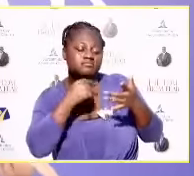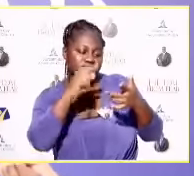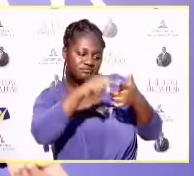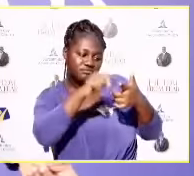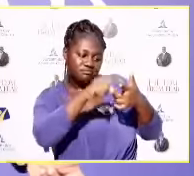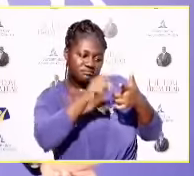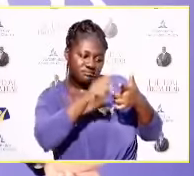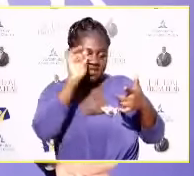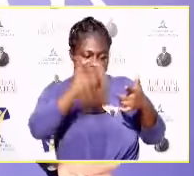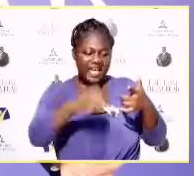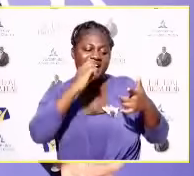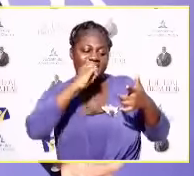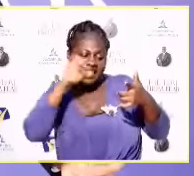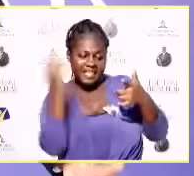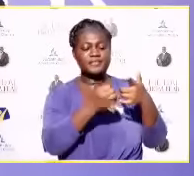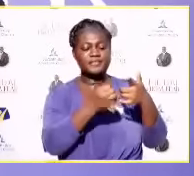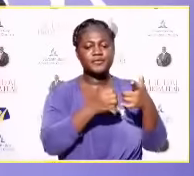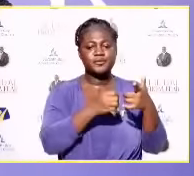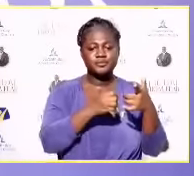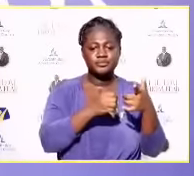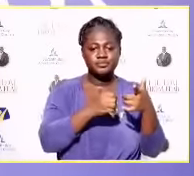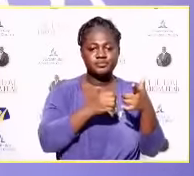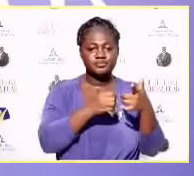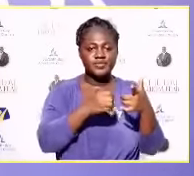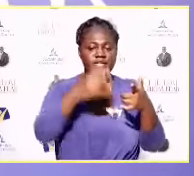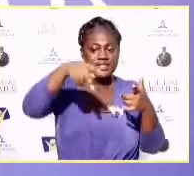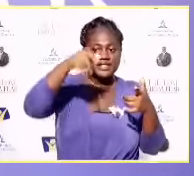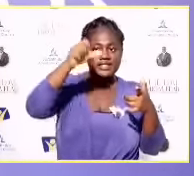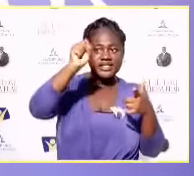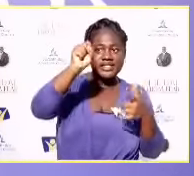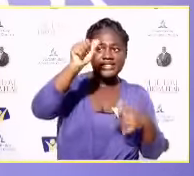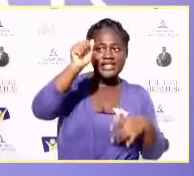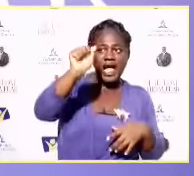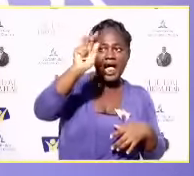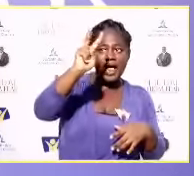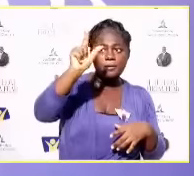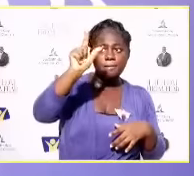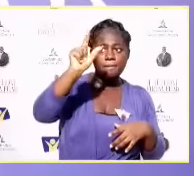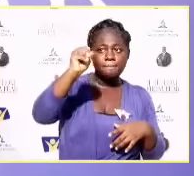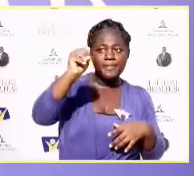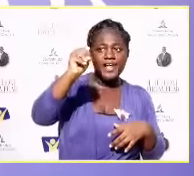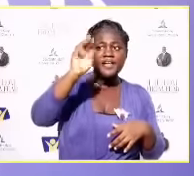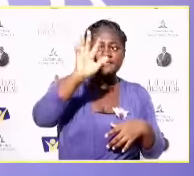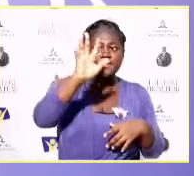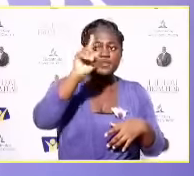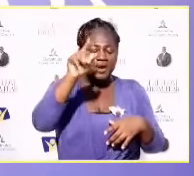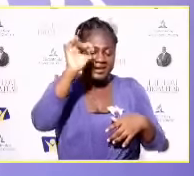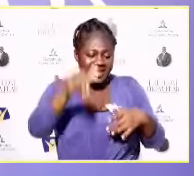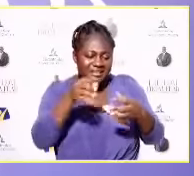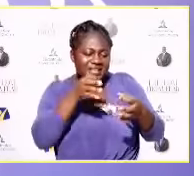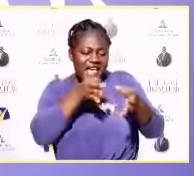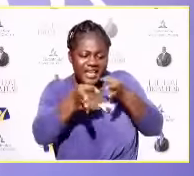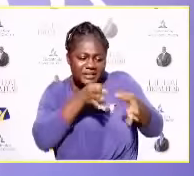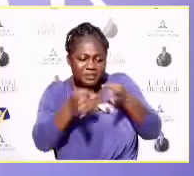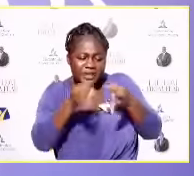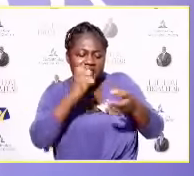Psalm 50:19, the mouth speaks deceit. That's evil.